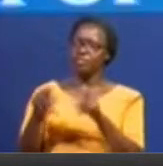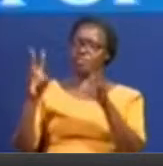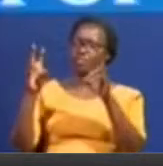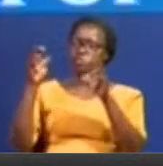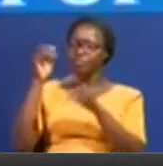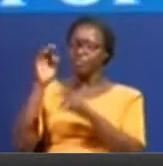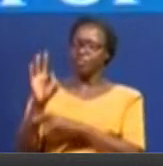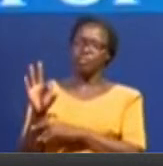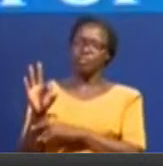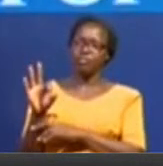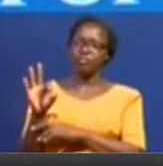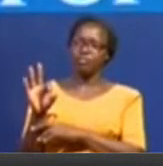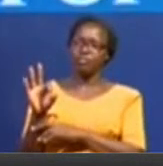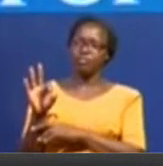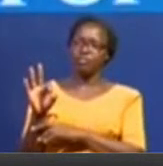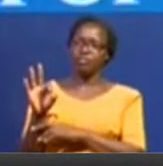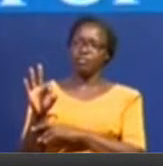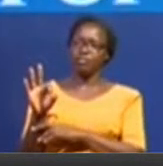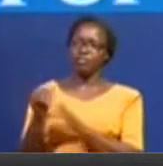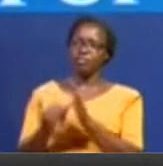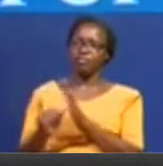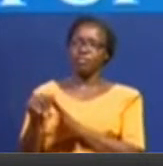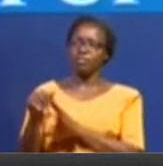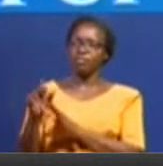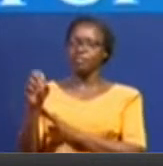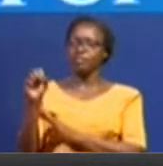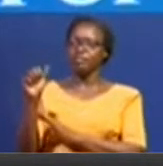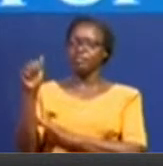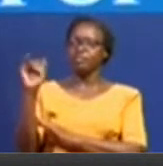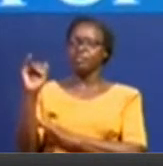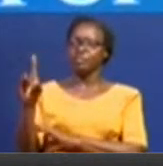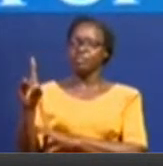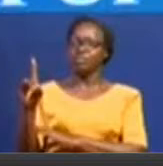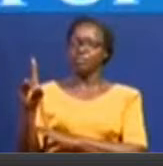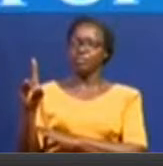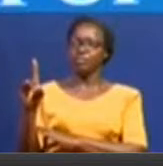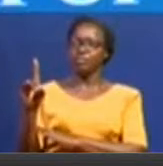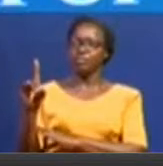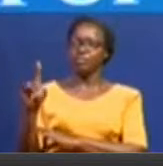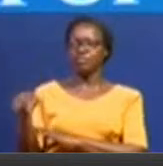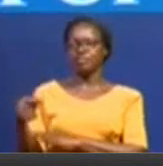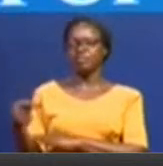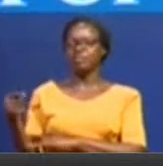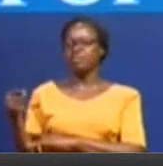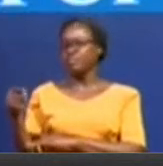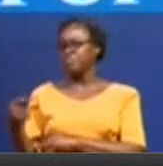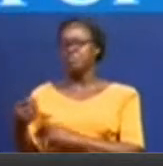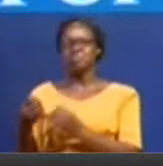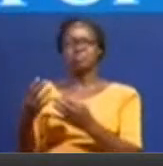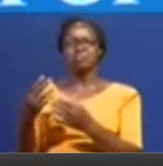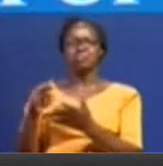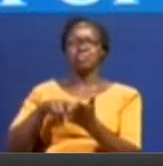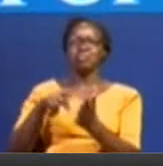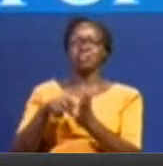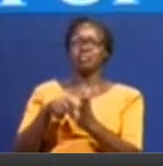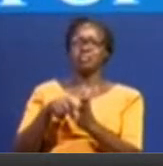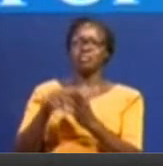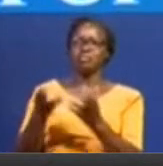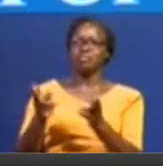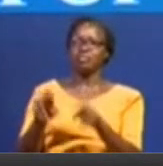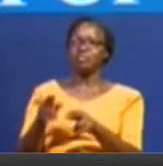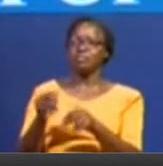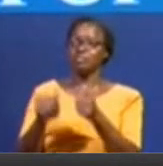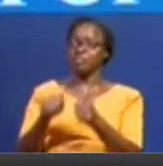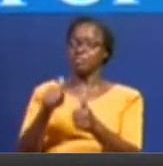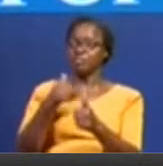of under USAID, it was thousands, because there were so many projects that were happening, which